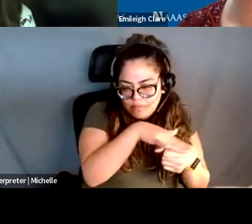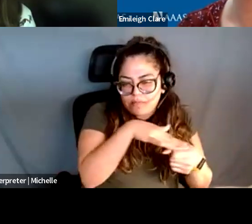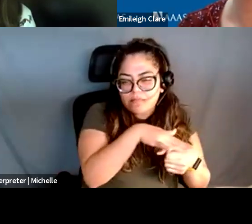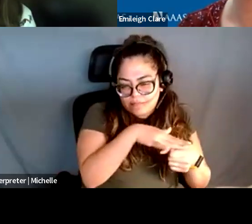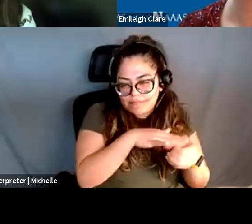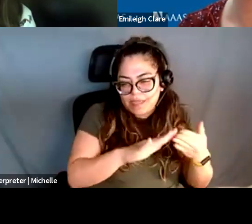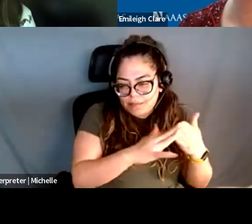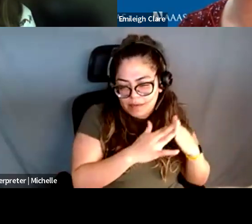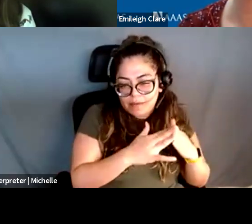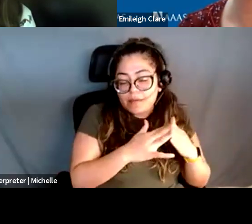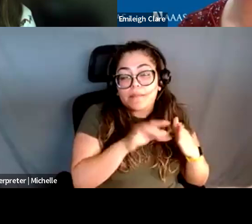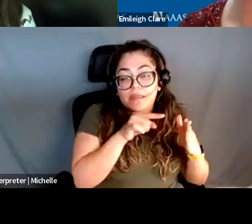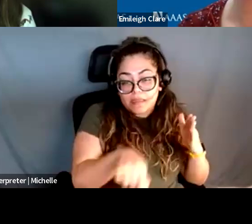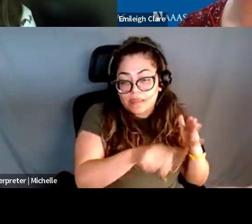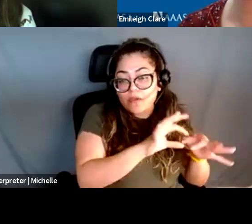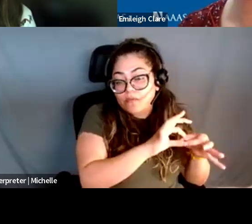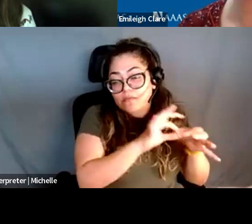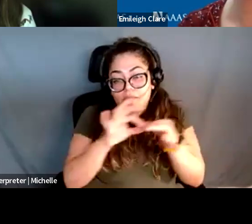then also network with other